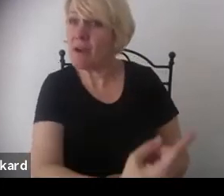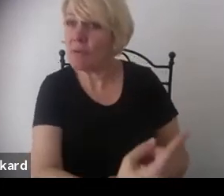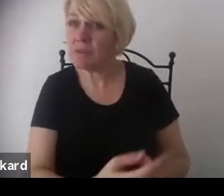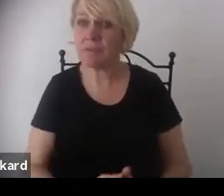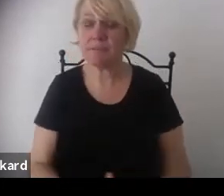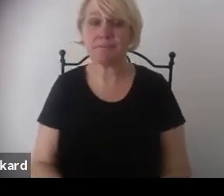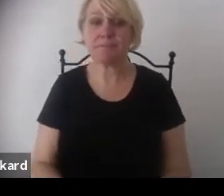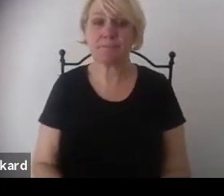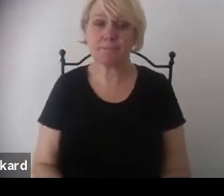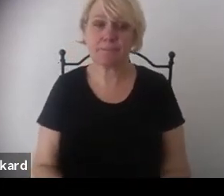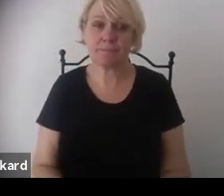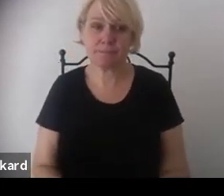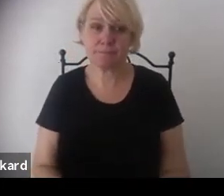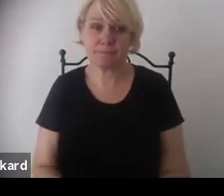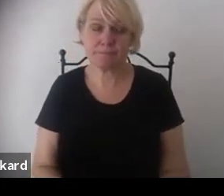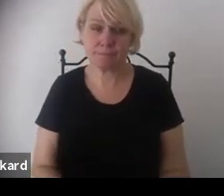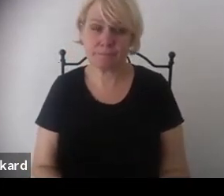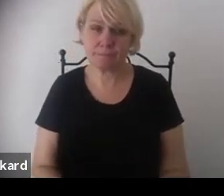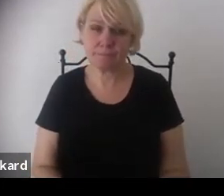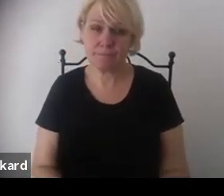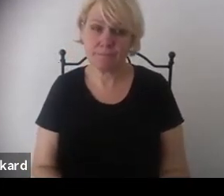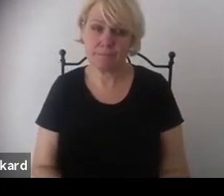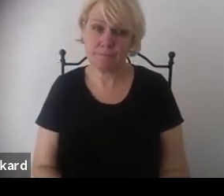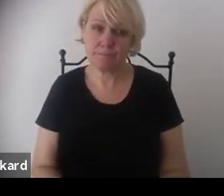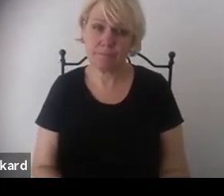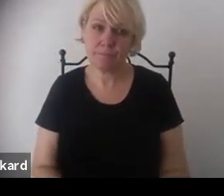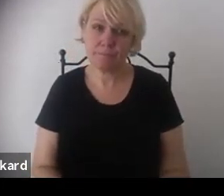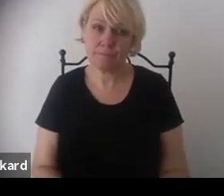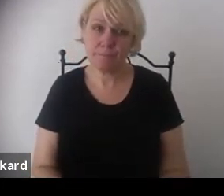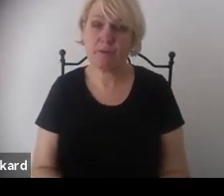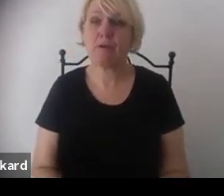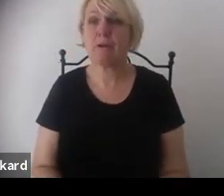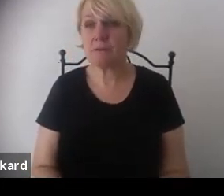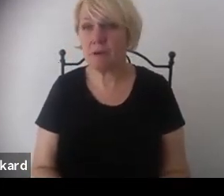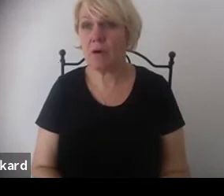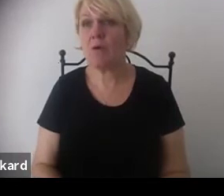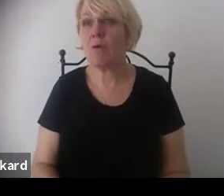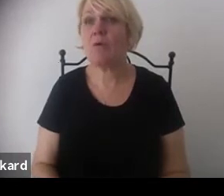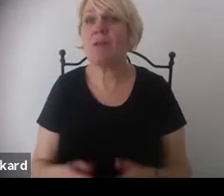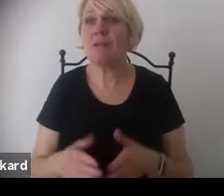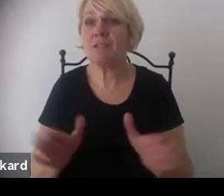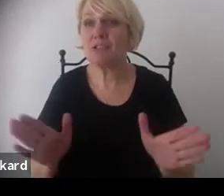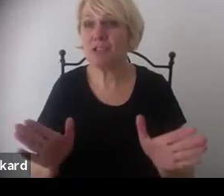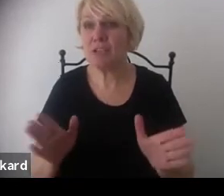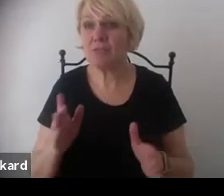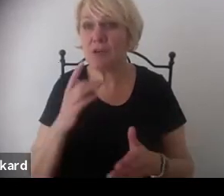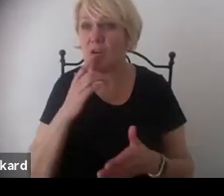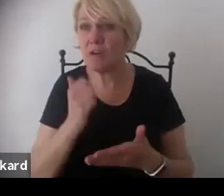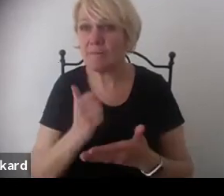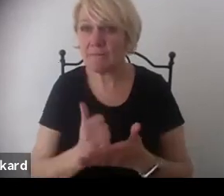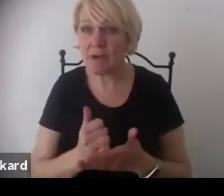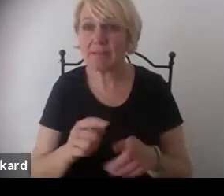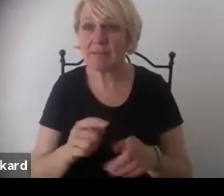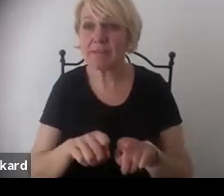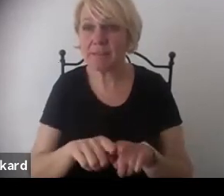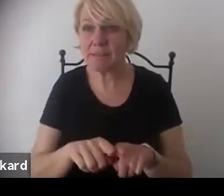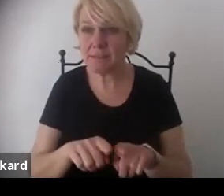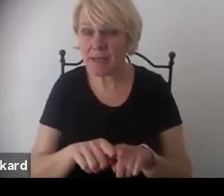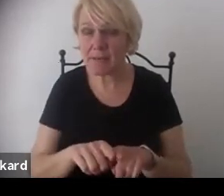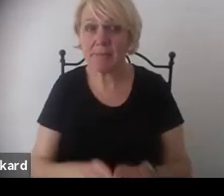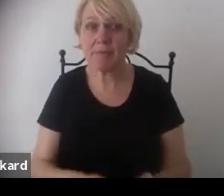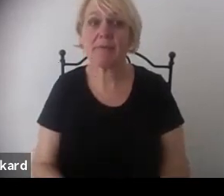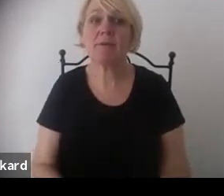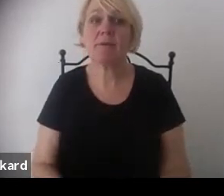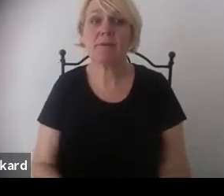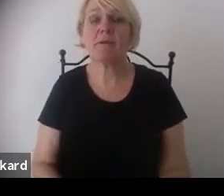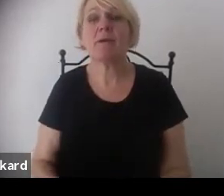advice hasn't changed. So all of our clinicians would say looking after your mental health is very closely linked to looking